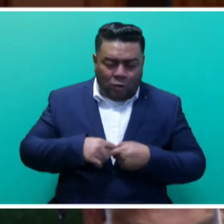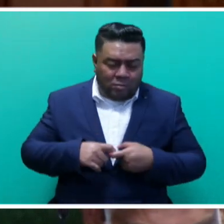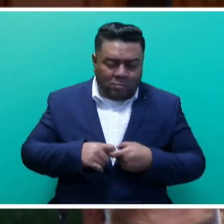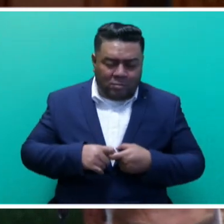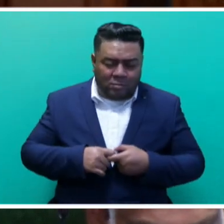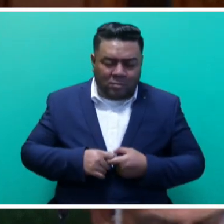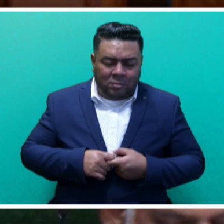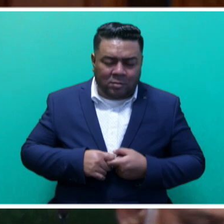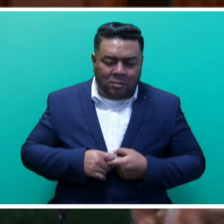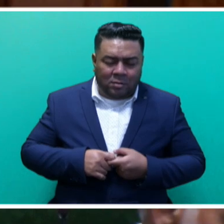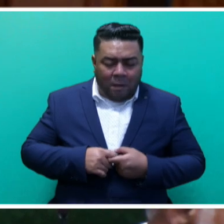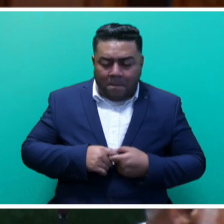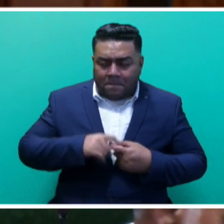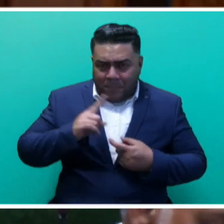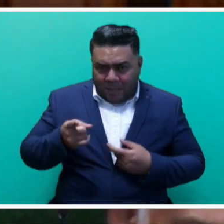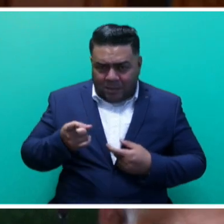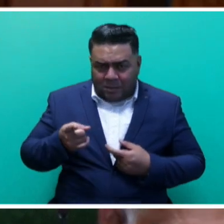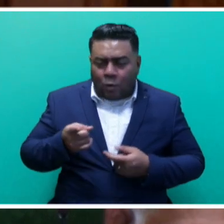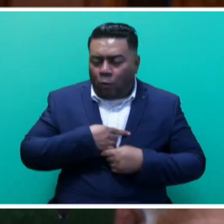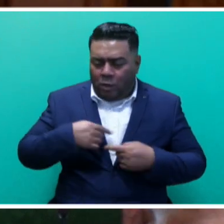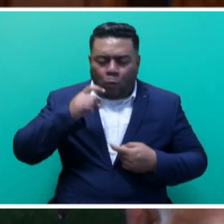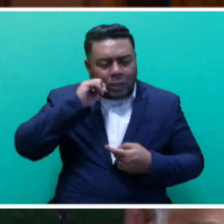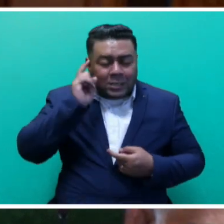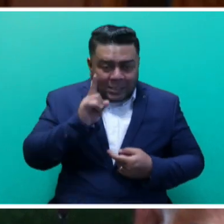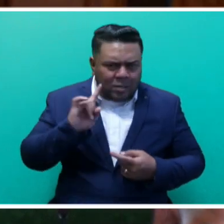but we will see that